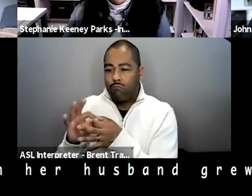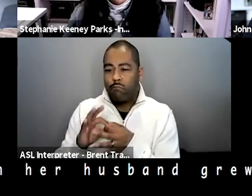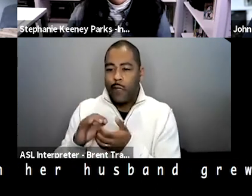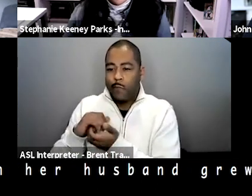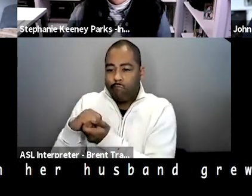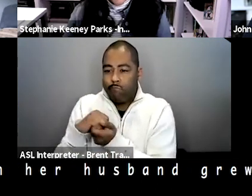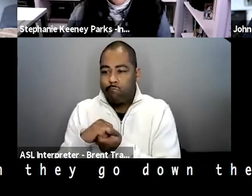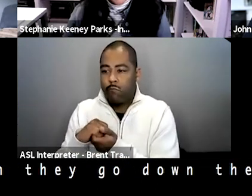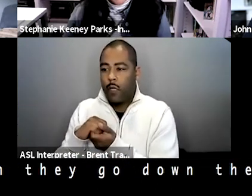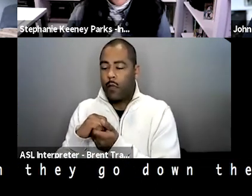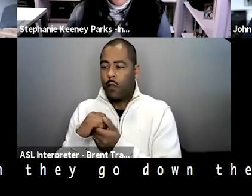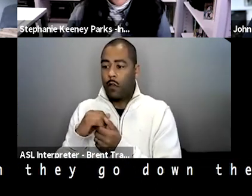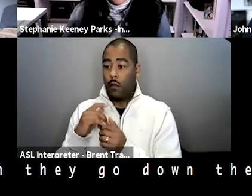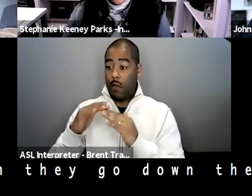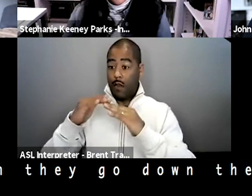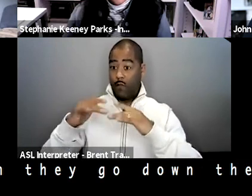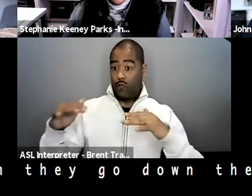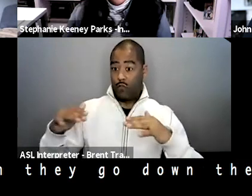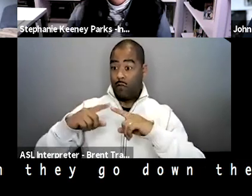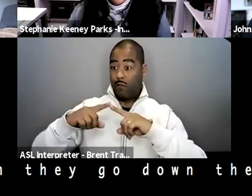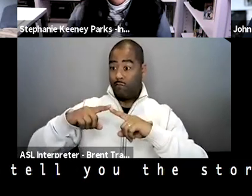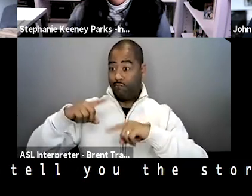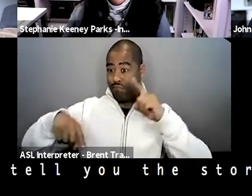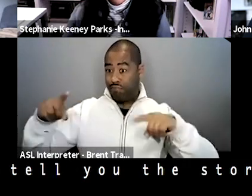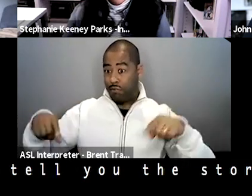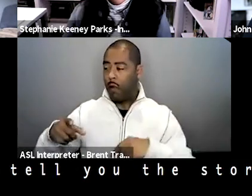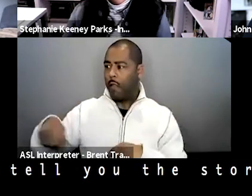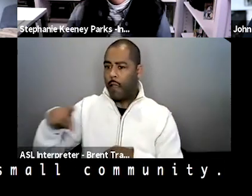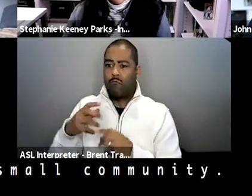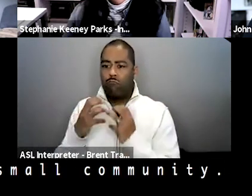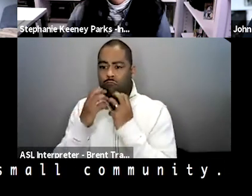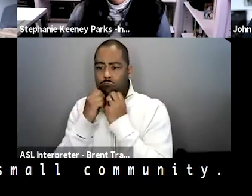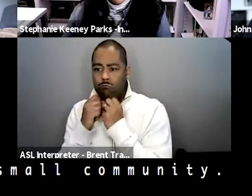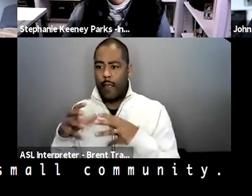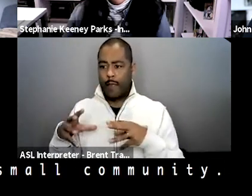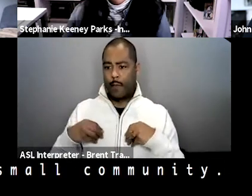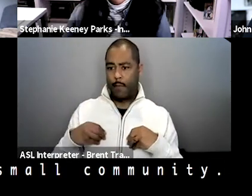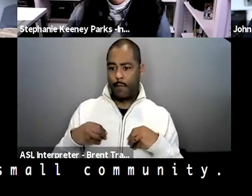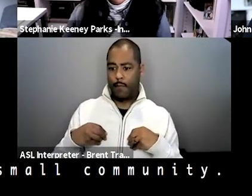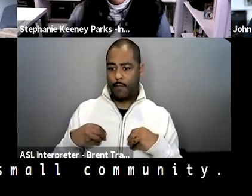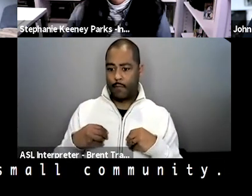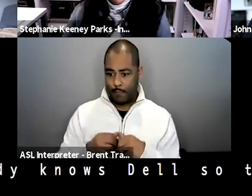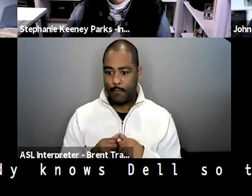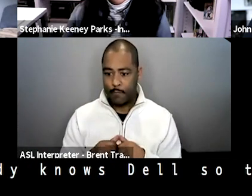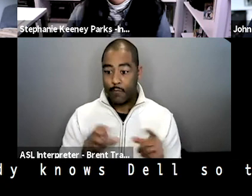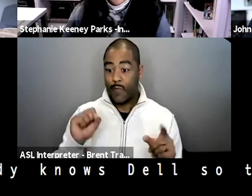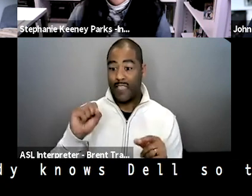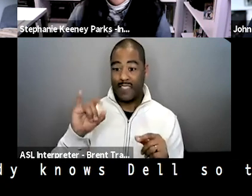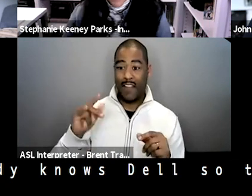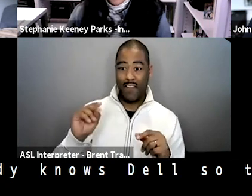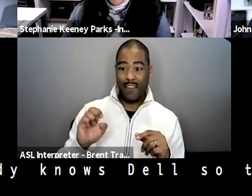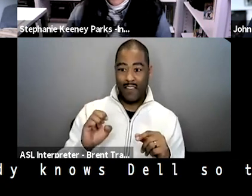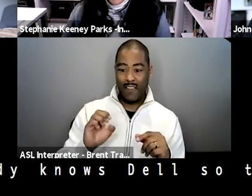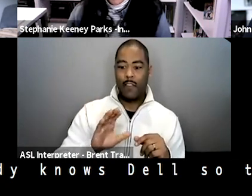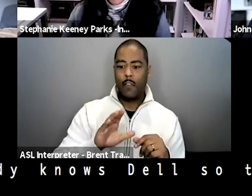Stephanie was telling us about the town her husband grew up in. And when they go down there, it's a very, she can tell you the story, but